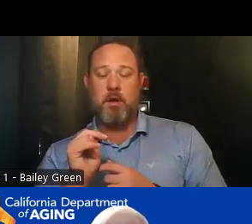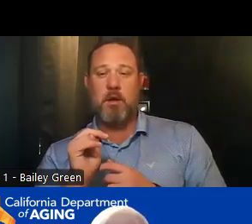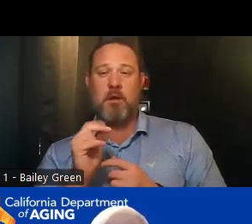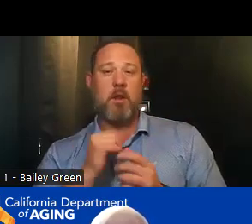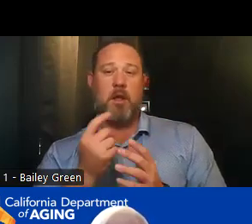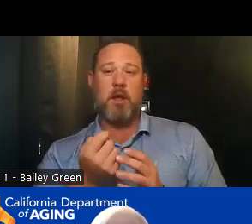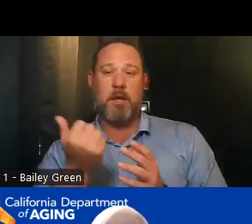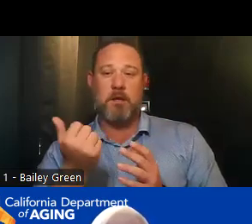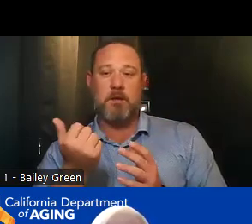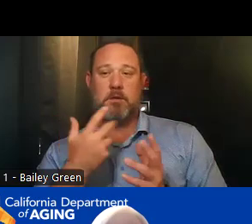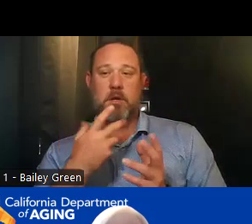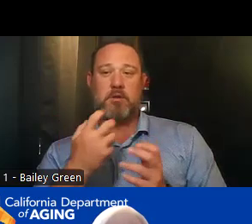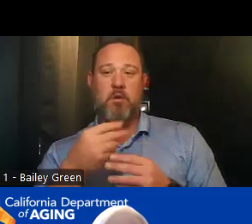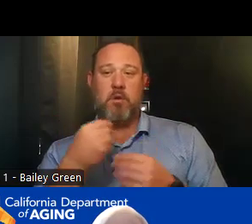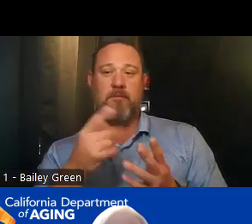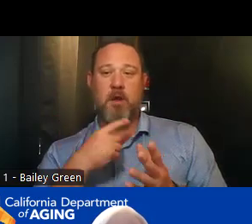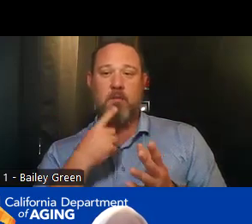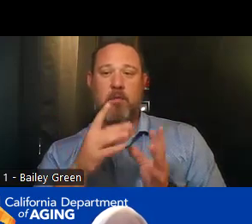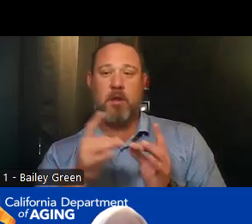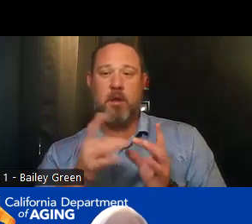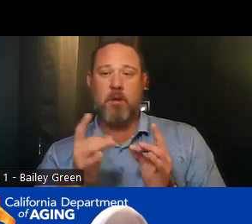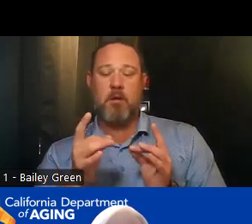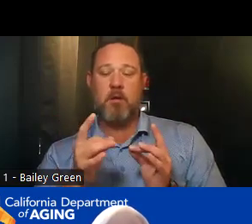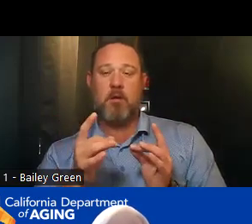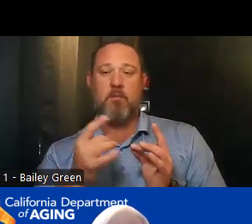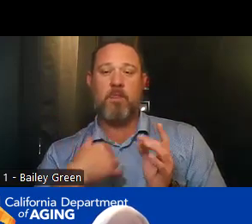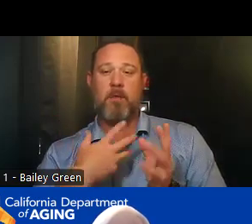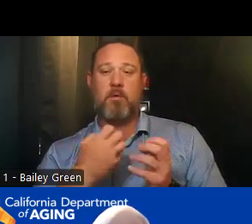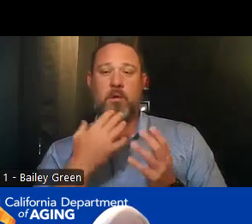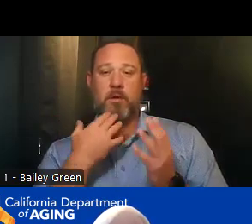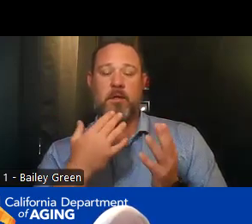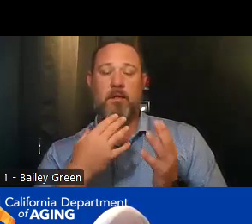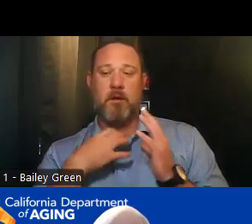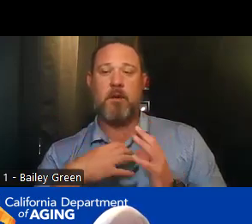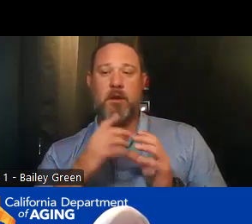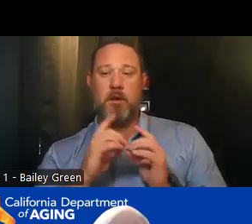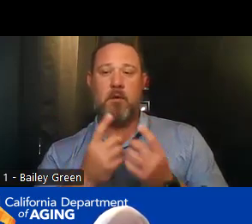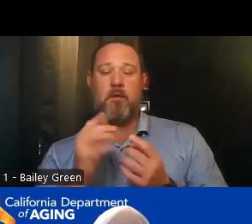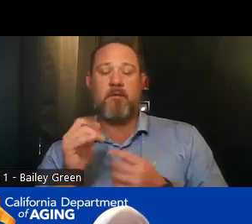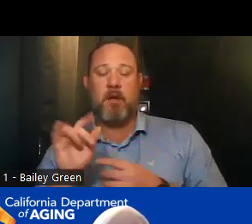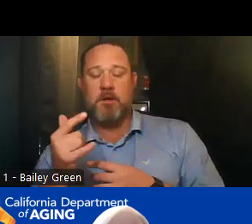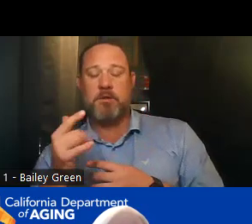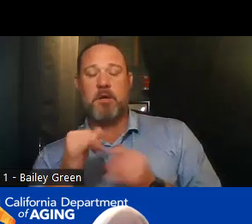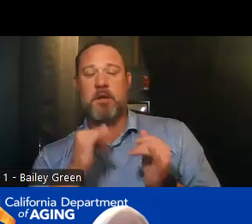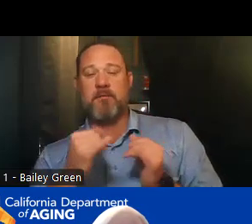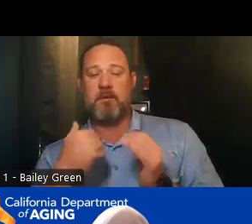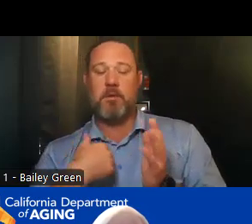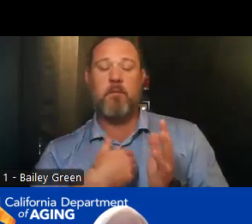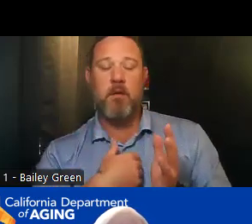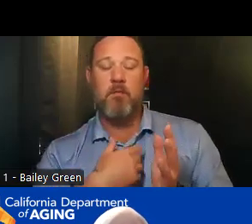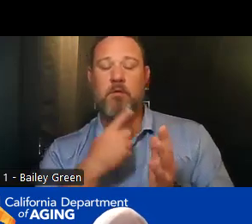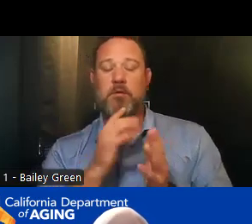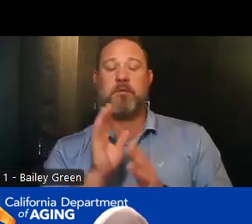kicked off, so just wanted to provide public comment. We wanted to thank the committee, the Department of Aging, and the individual committee members for